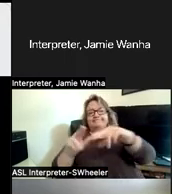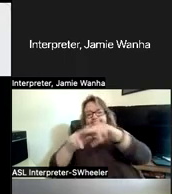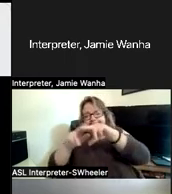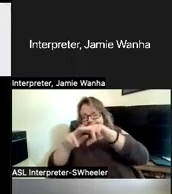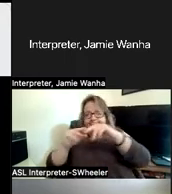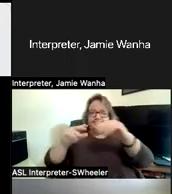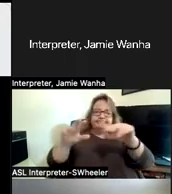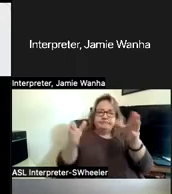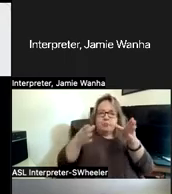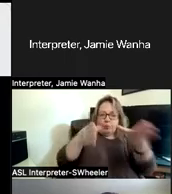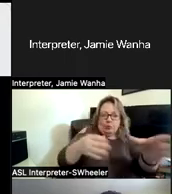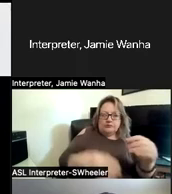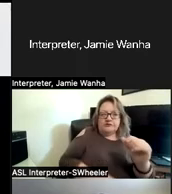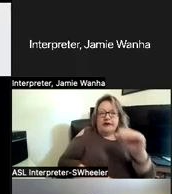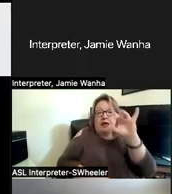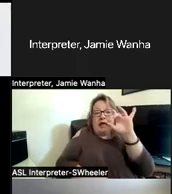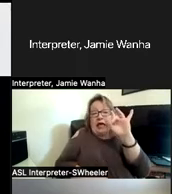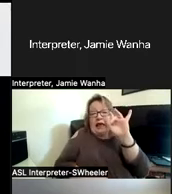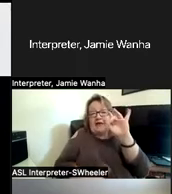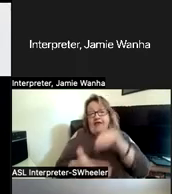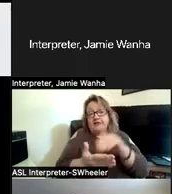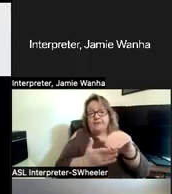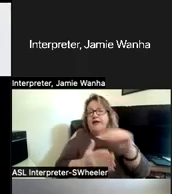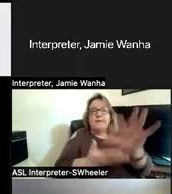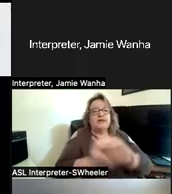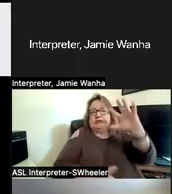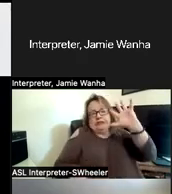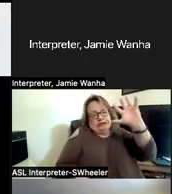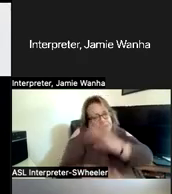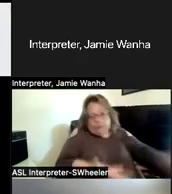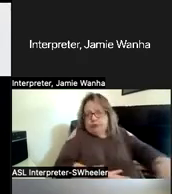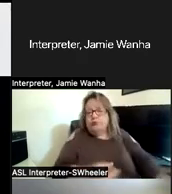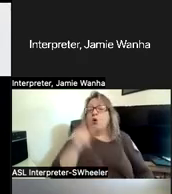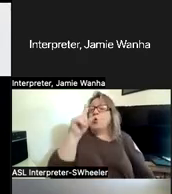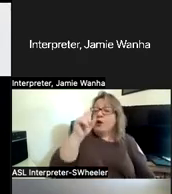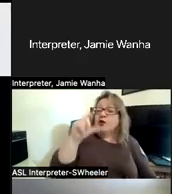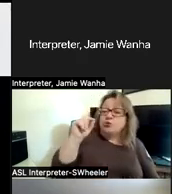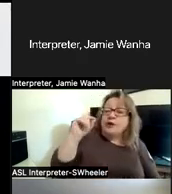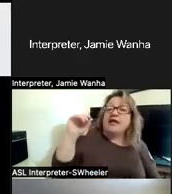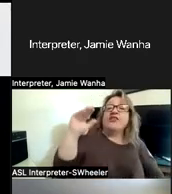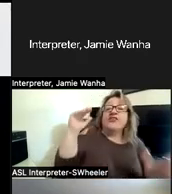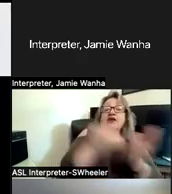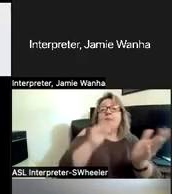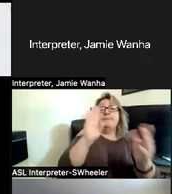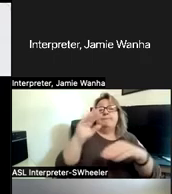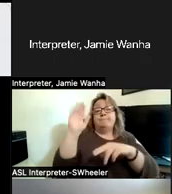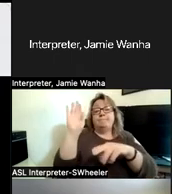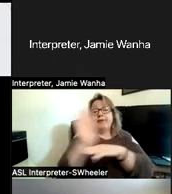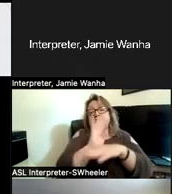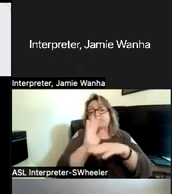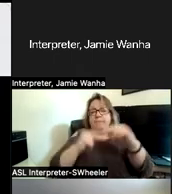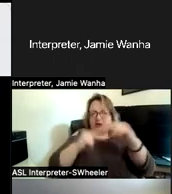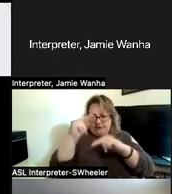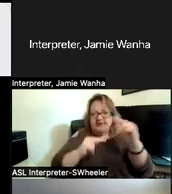8,000 buildings damaged beyond repair, about 120,000 buildings suffering moderate to